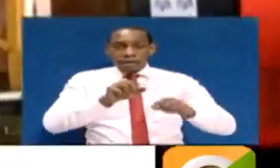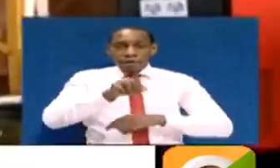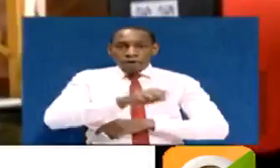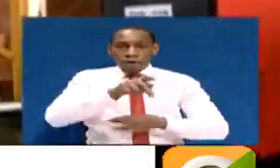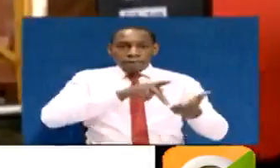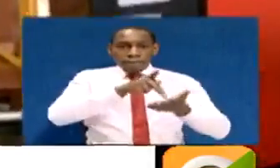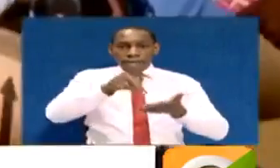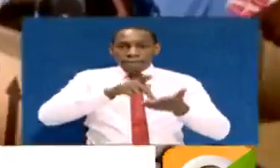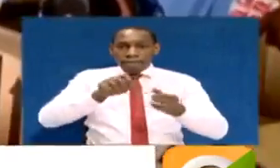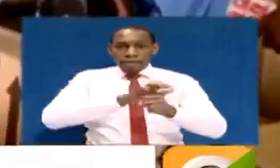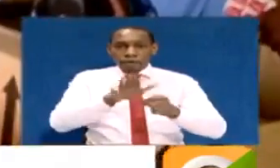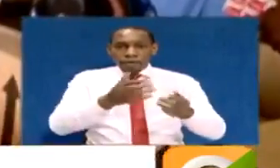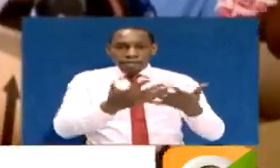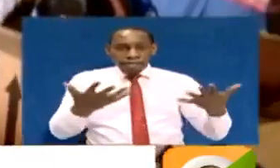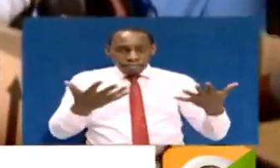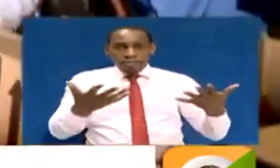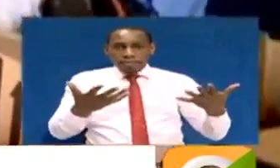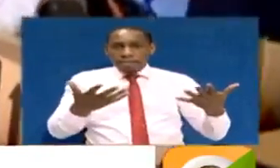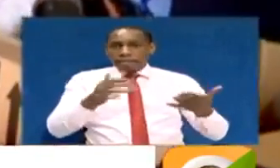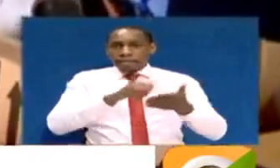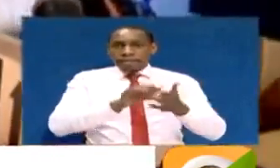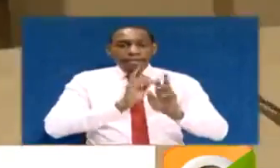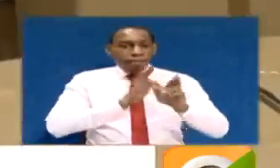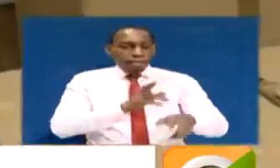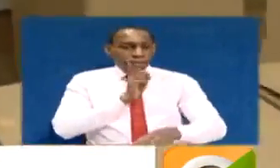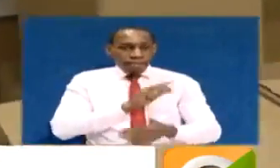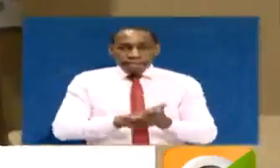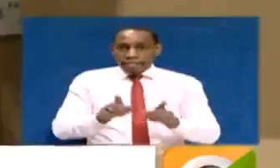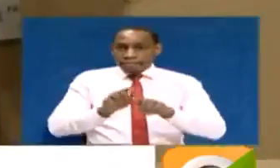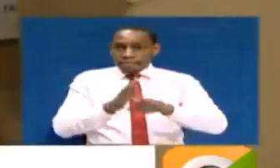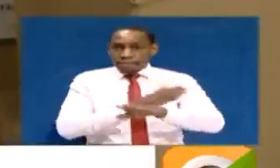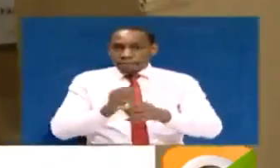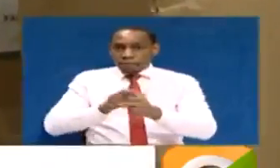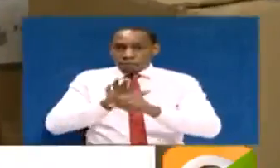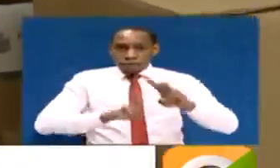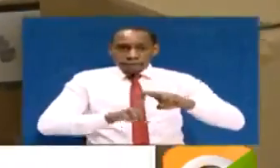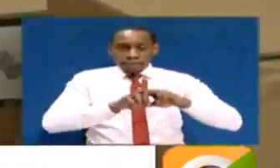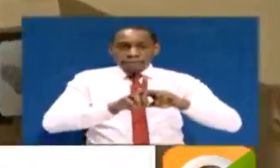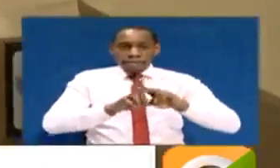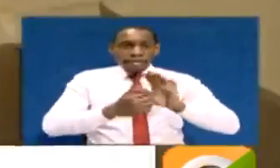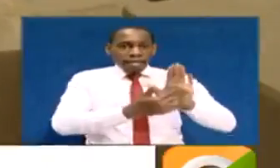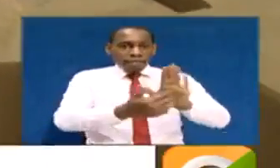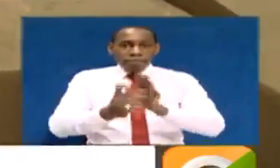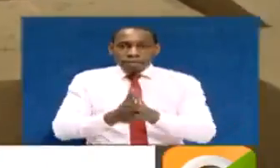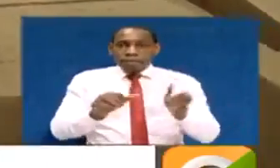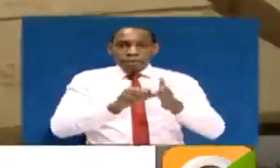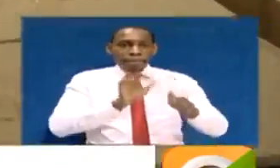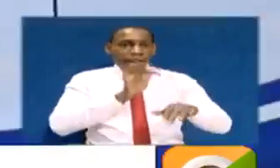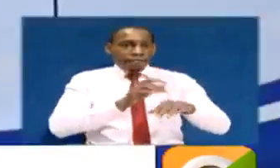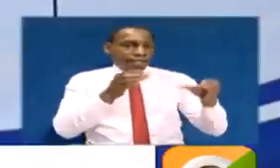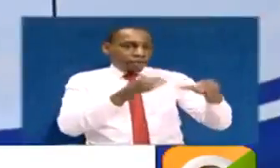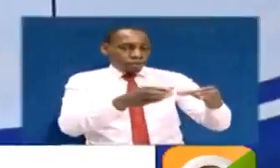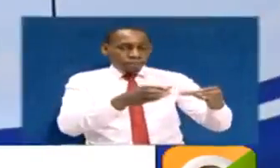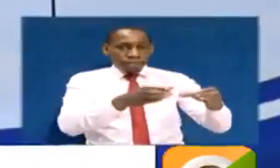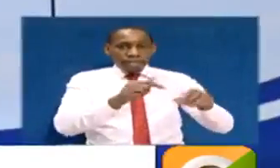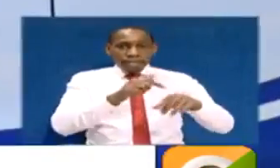of COVID-19-related response items was reported. Just before the COVID scam came to life, controversy had hit the